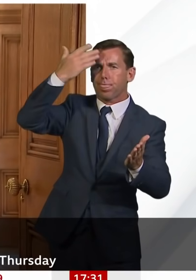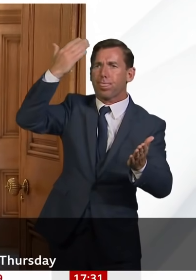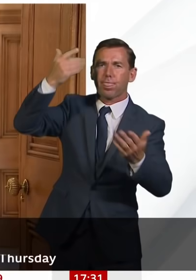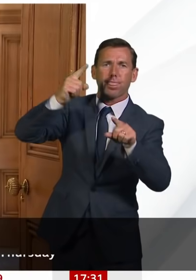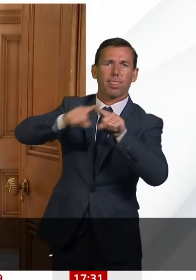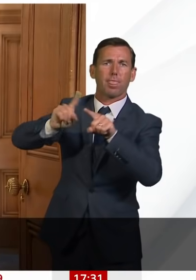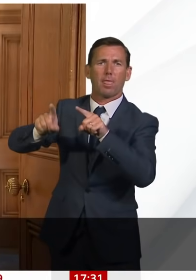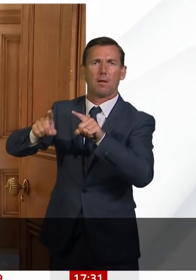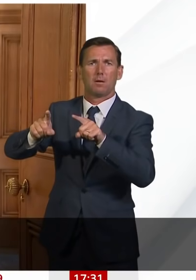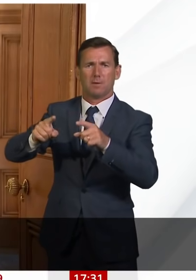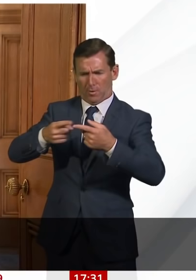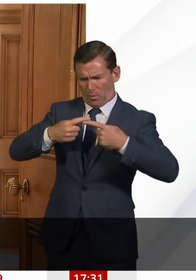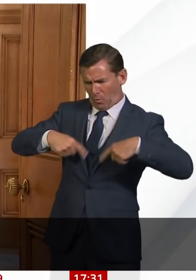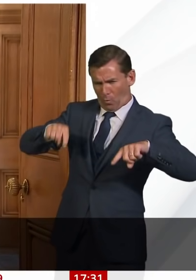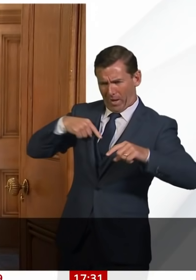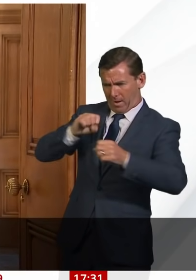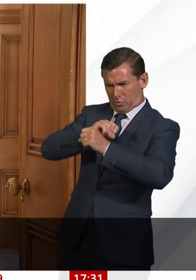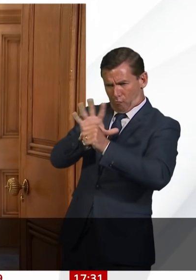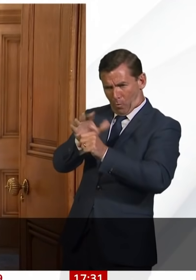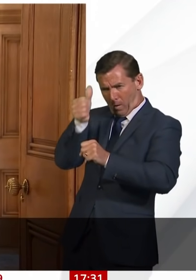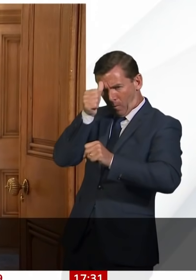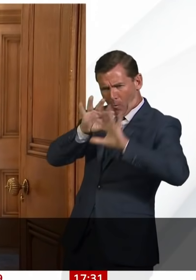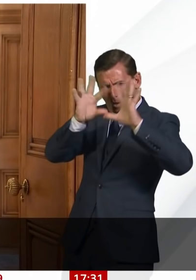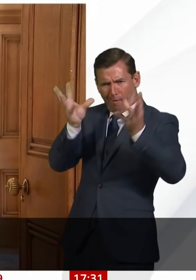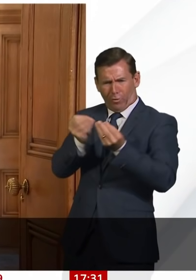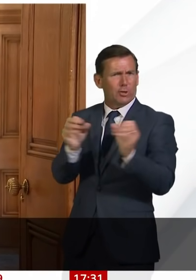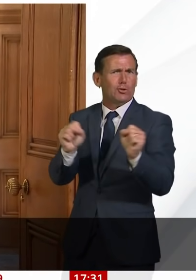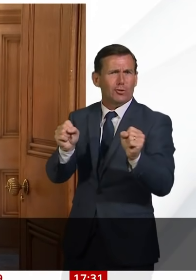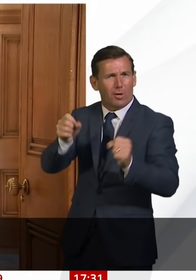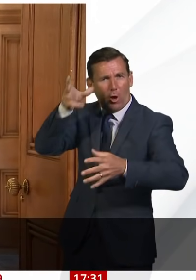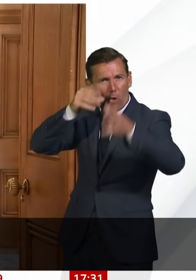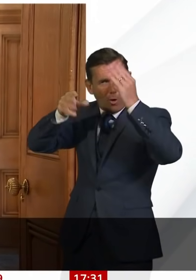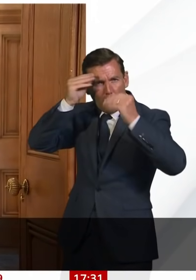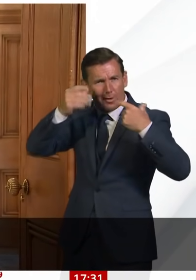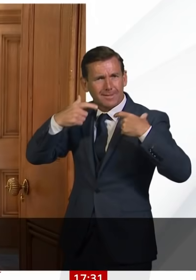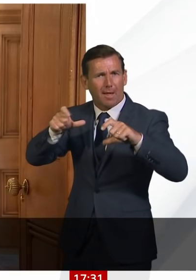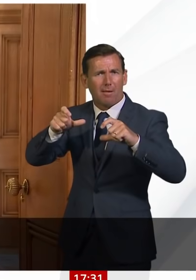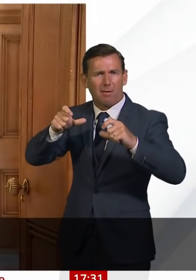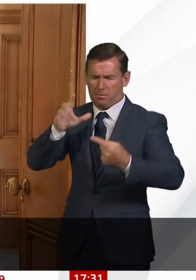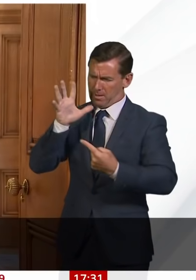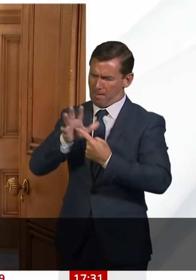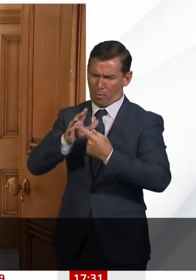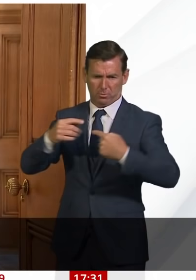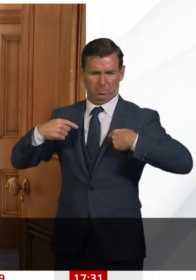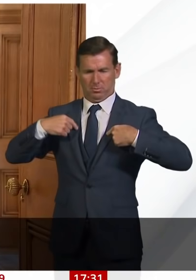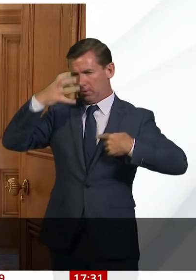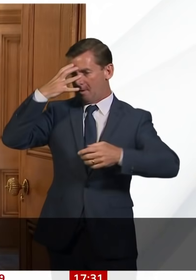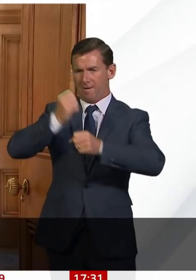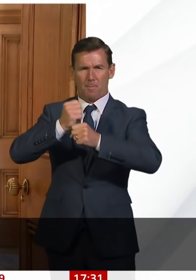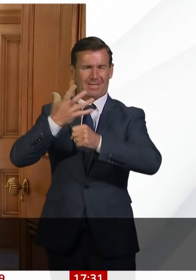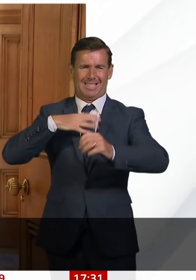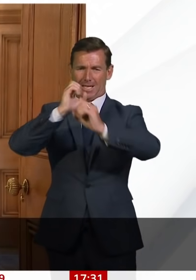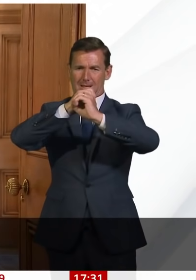be able to be as clear and transparent as possible, and for the government to describe